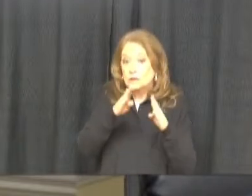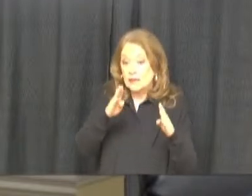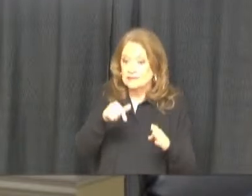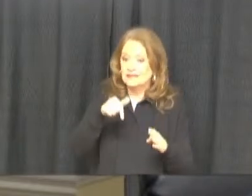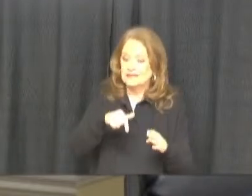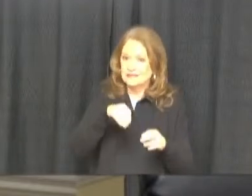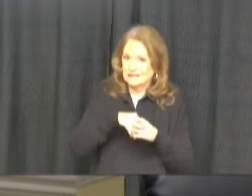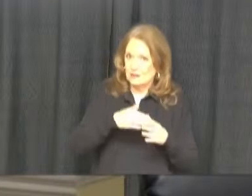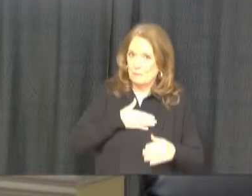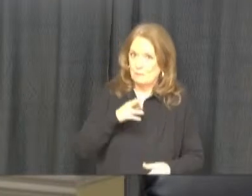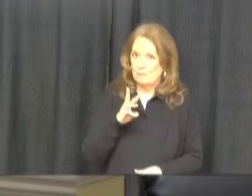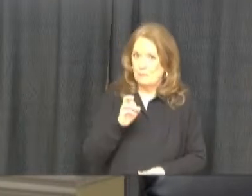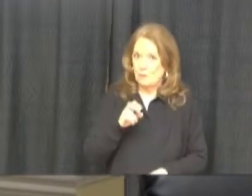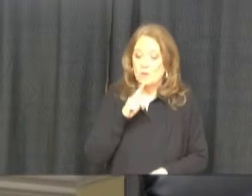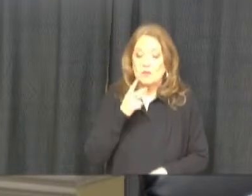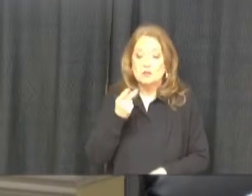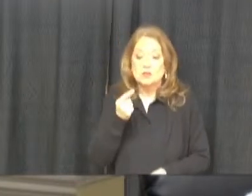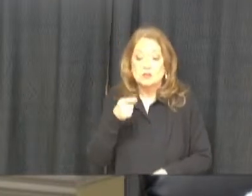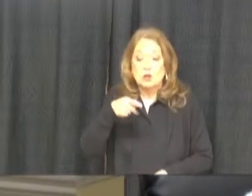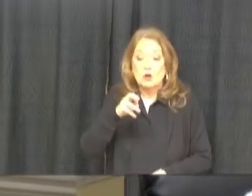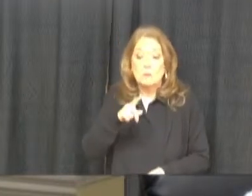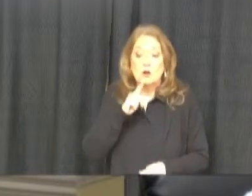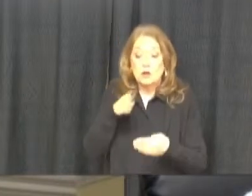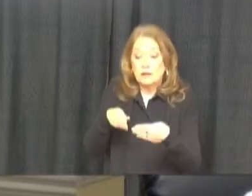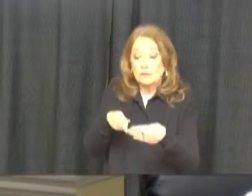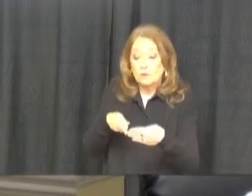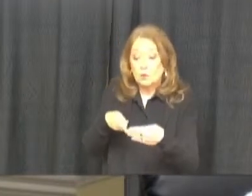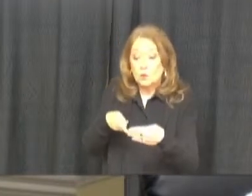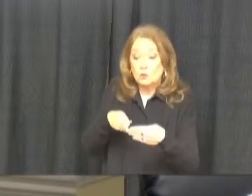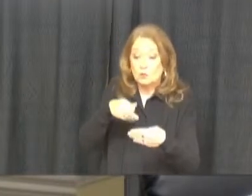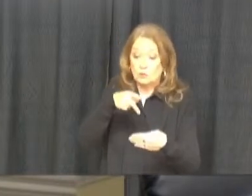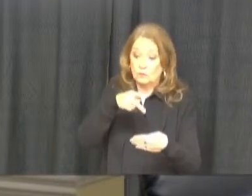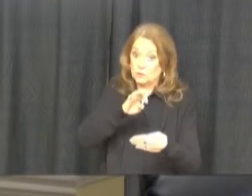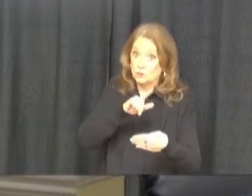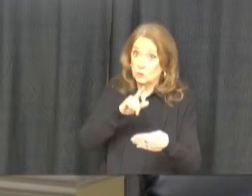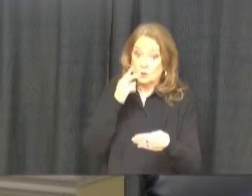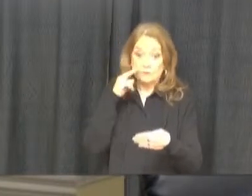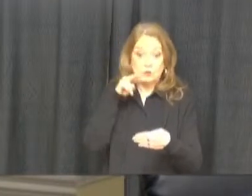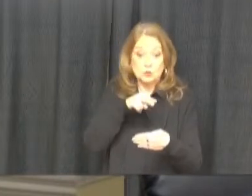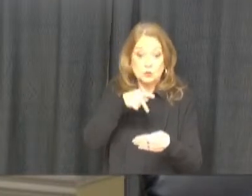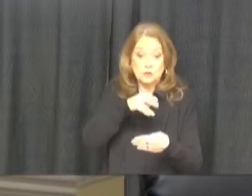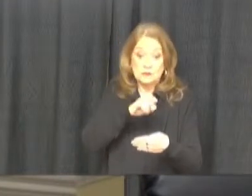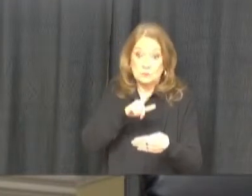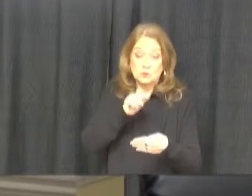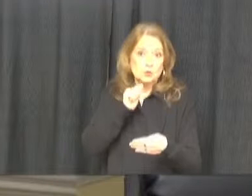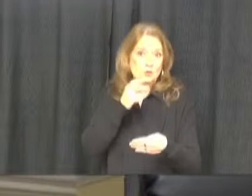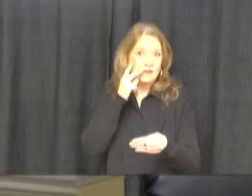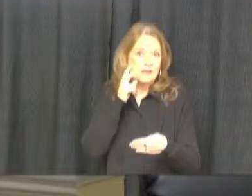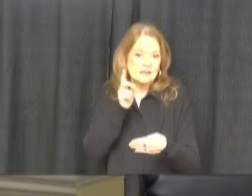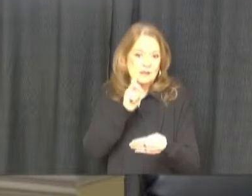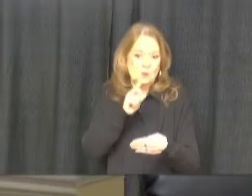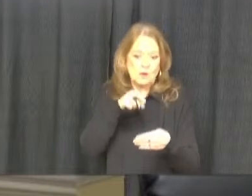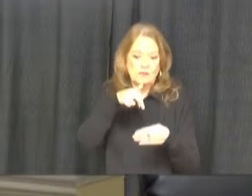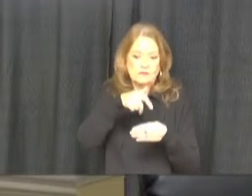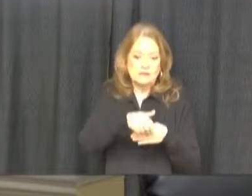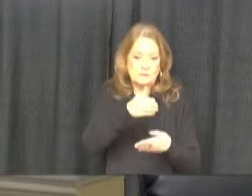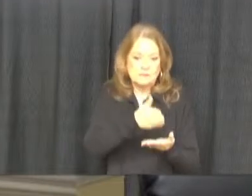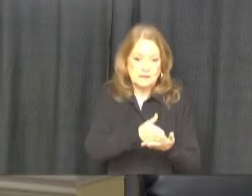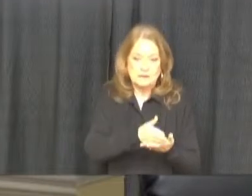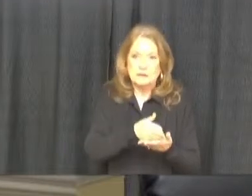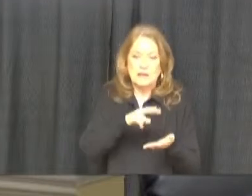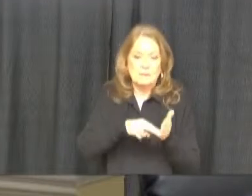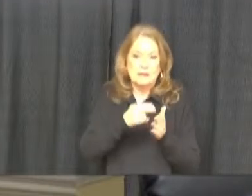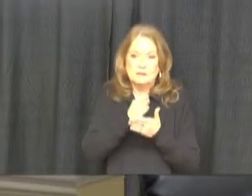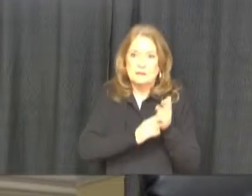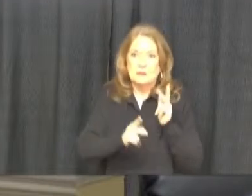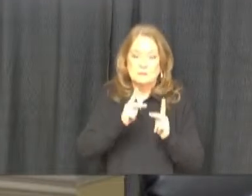ward. There's a dog park in the corner. There's a pool. If you look at the pool there, you can see where the steps end. I mean, some